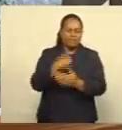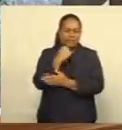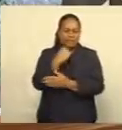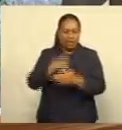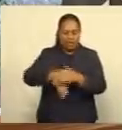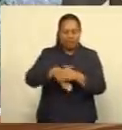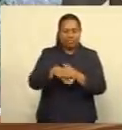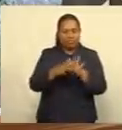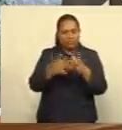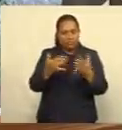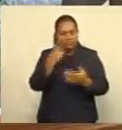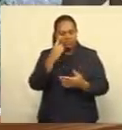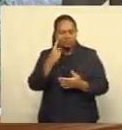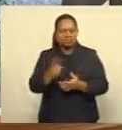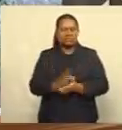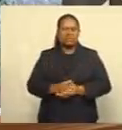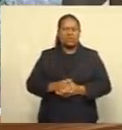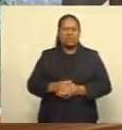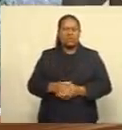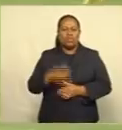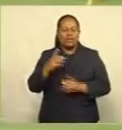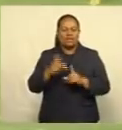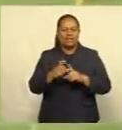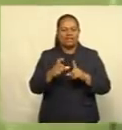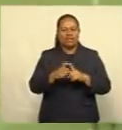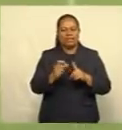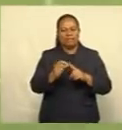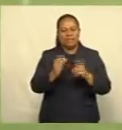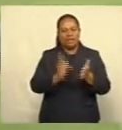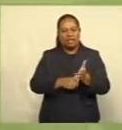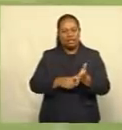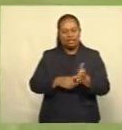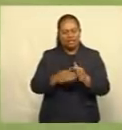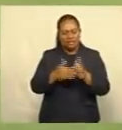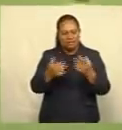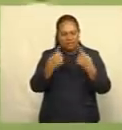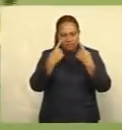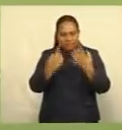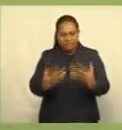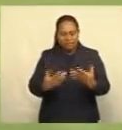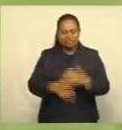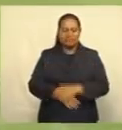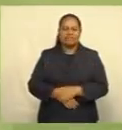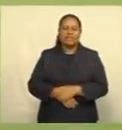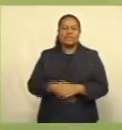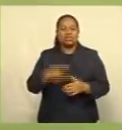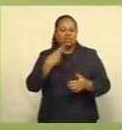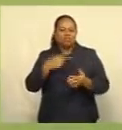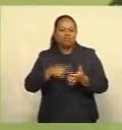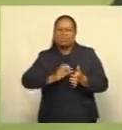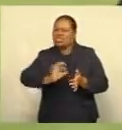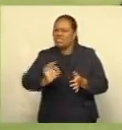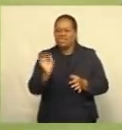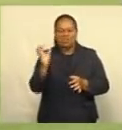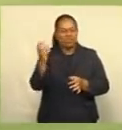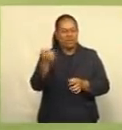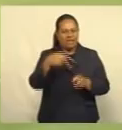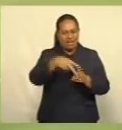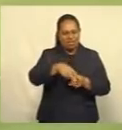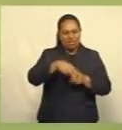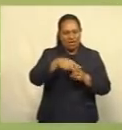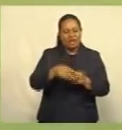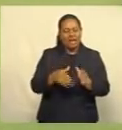the Digicel Premier League resumes. The Stallions are the only team in the DPL yet to register a win. Nanronga is scheduled to